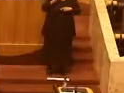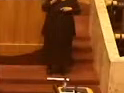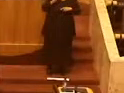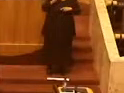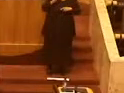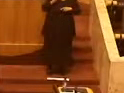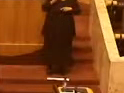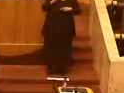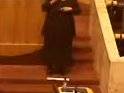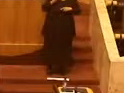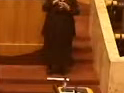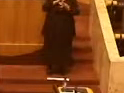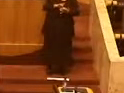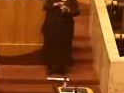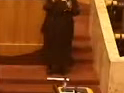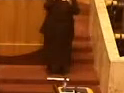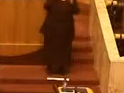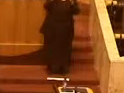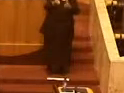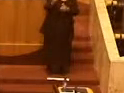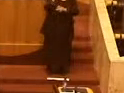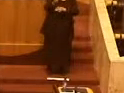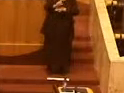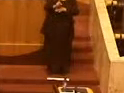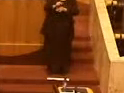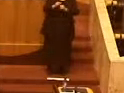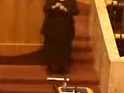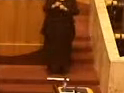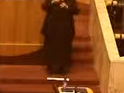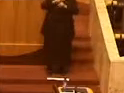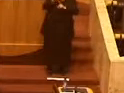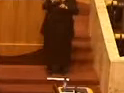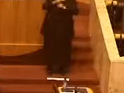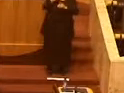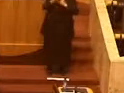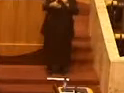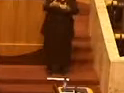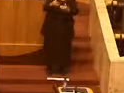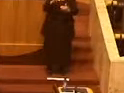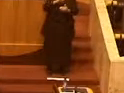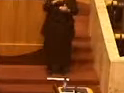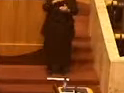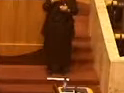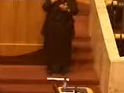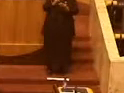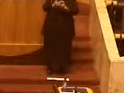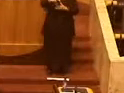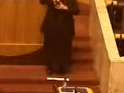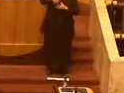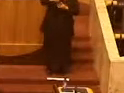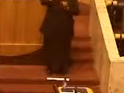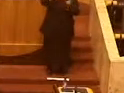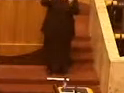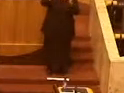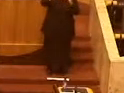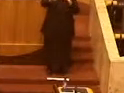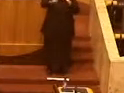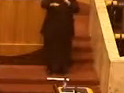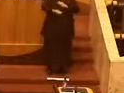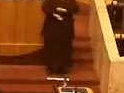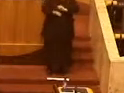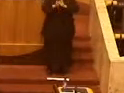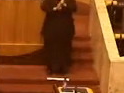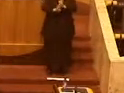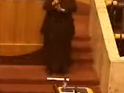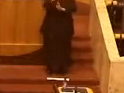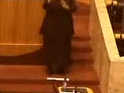we must be resilient, committed, and focused on maintaining the momentum so that we can set our province on a transformative